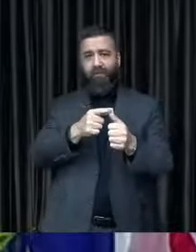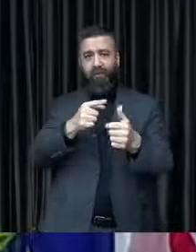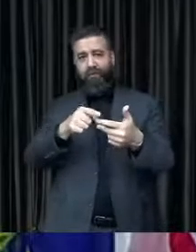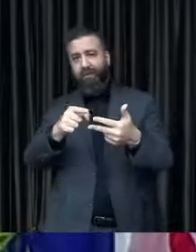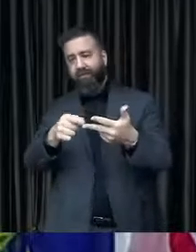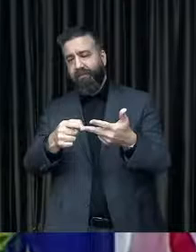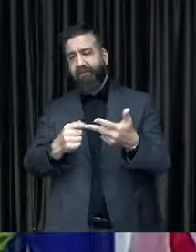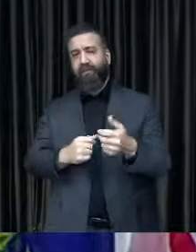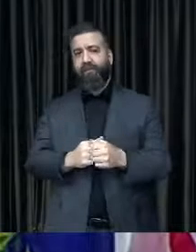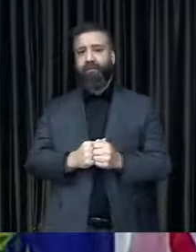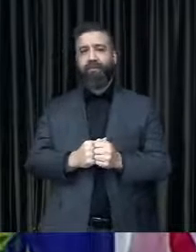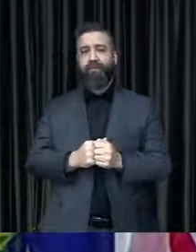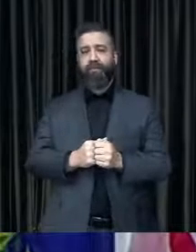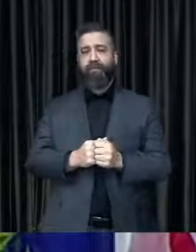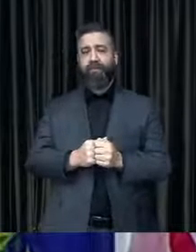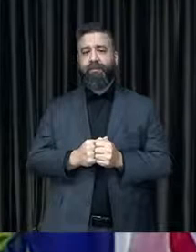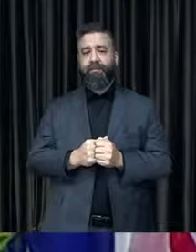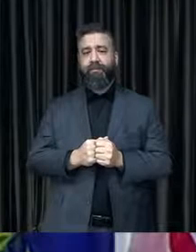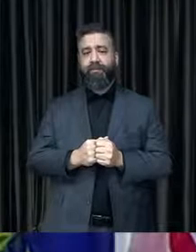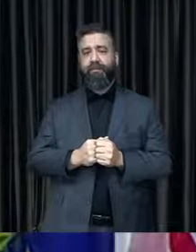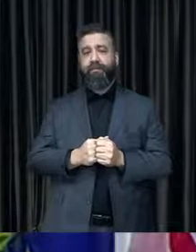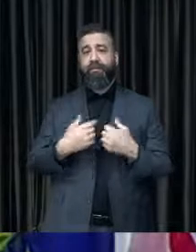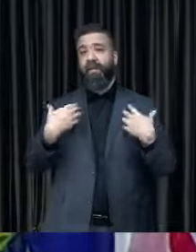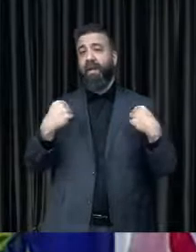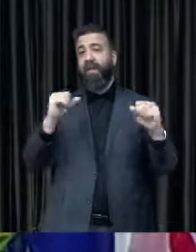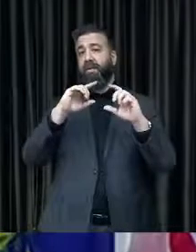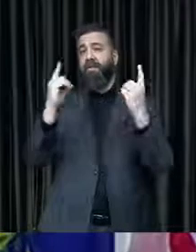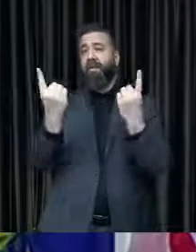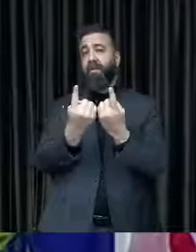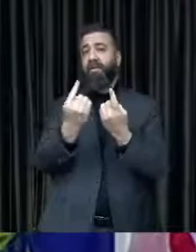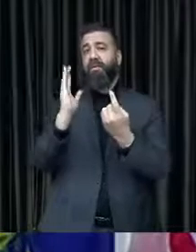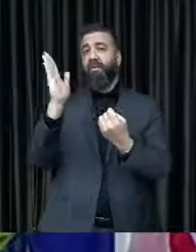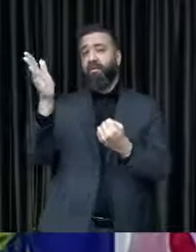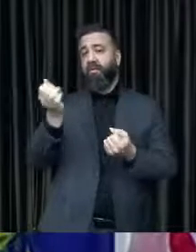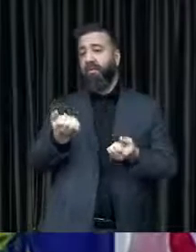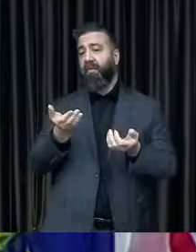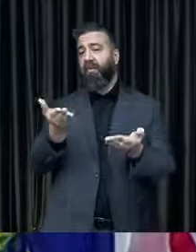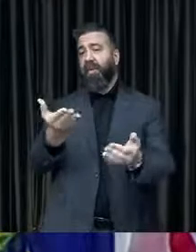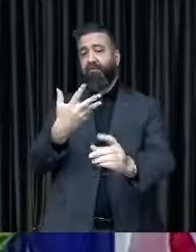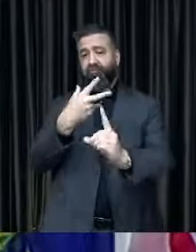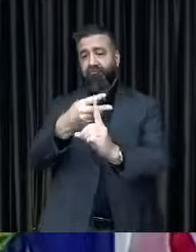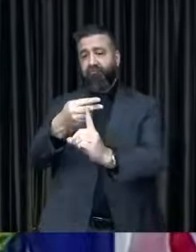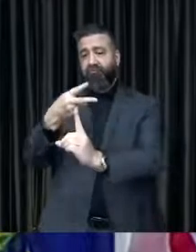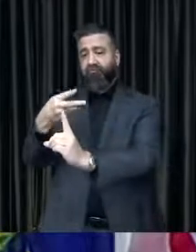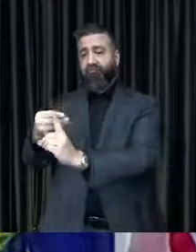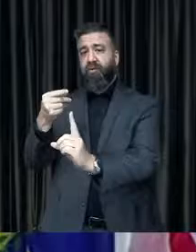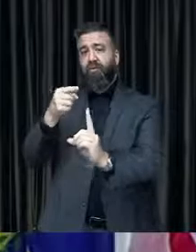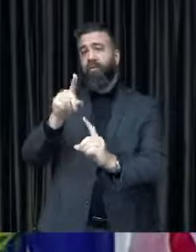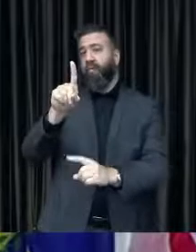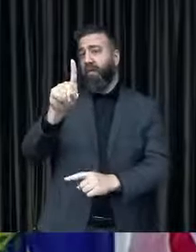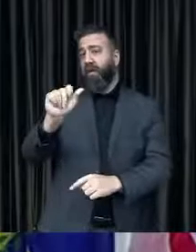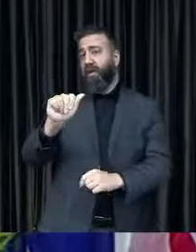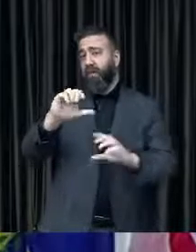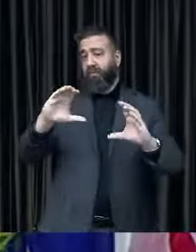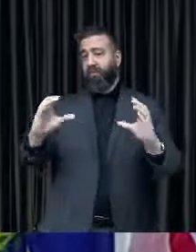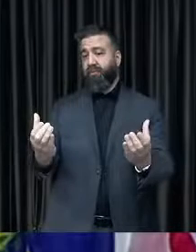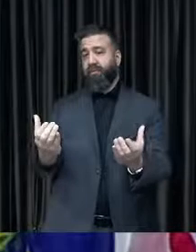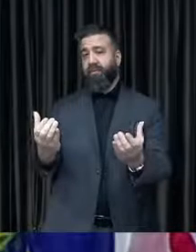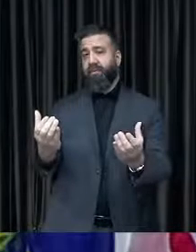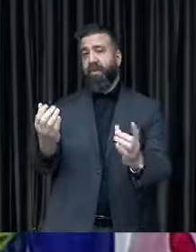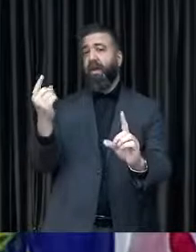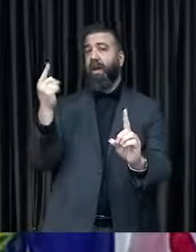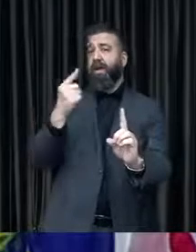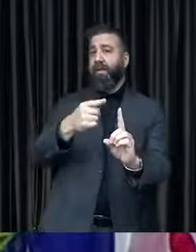Care Department will be providing vaccinations to 1A workers across the county until notified by the